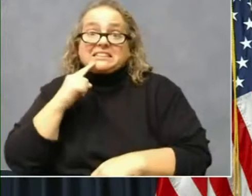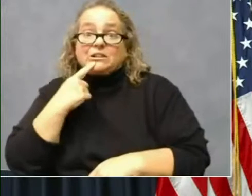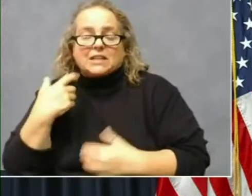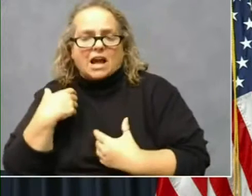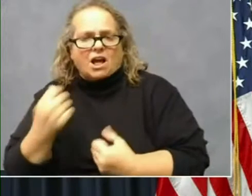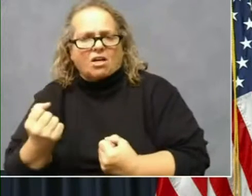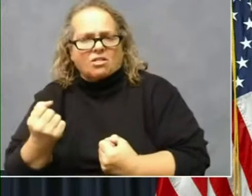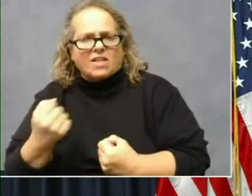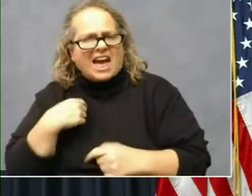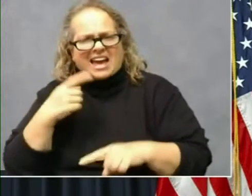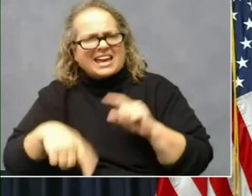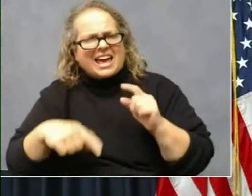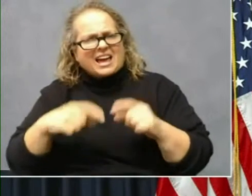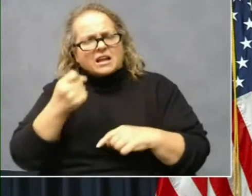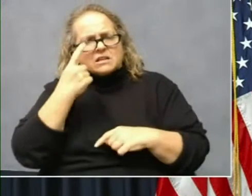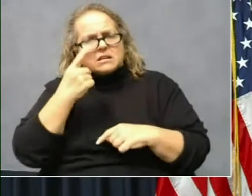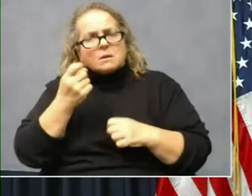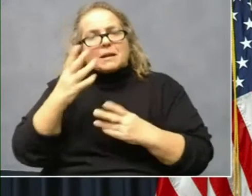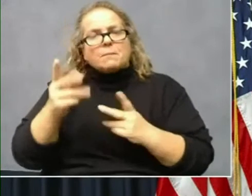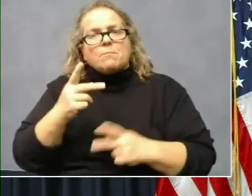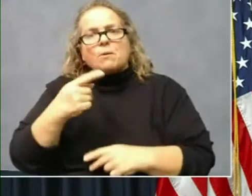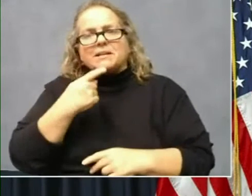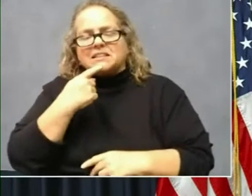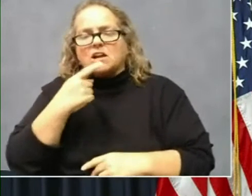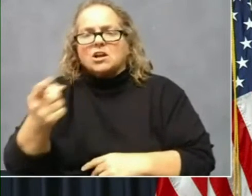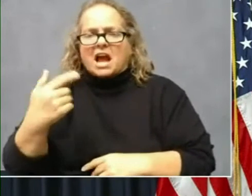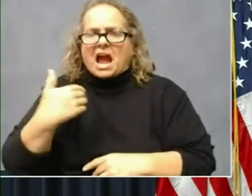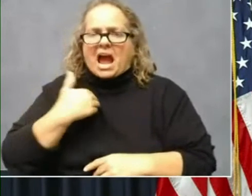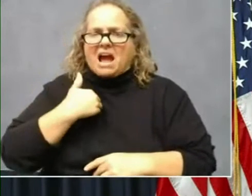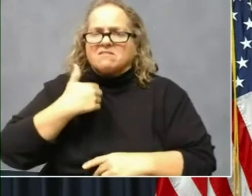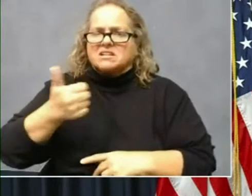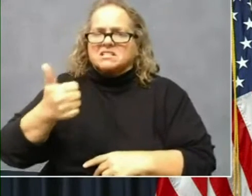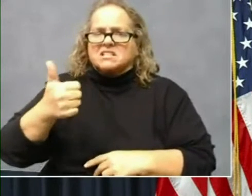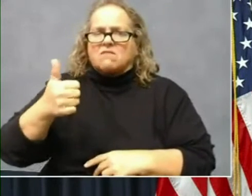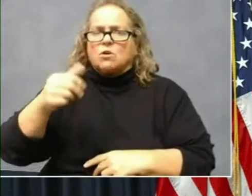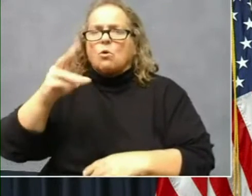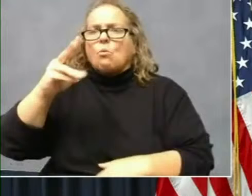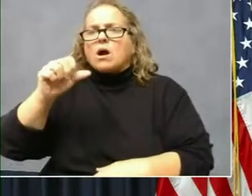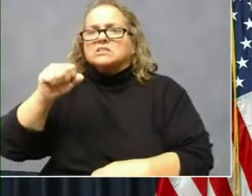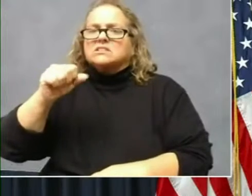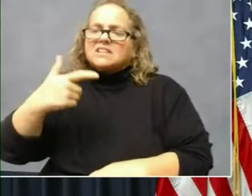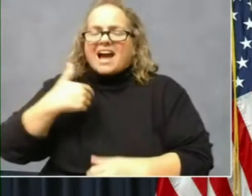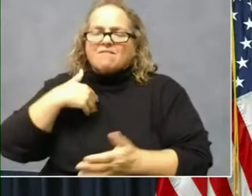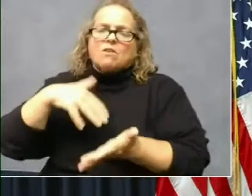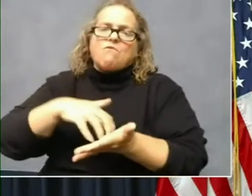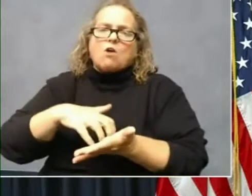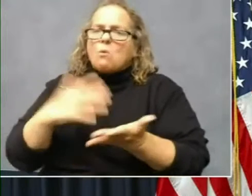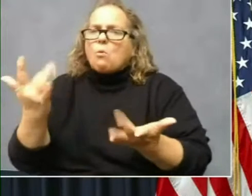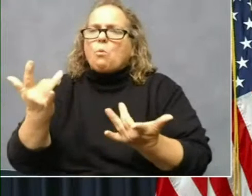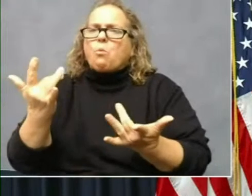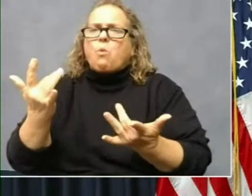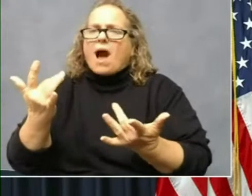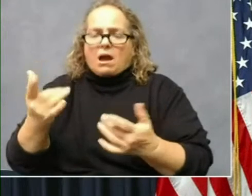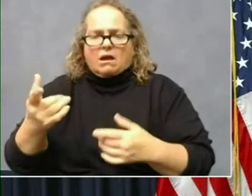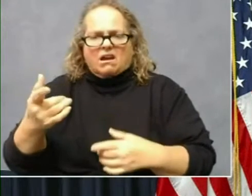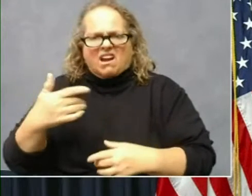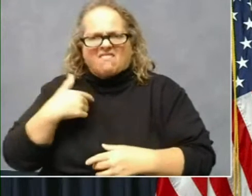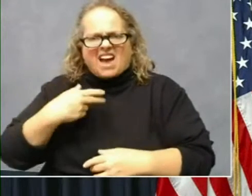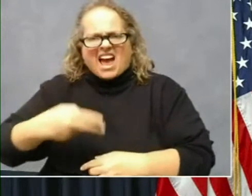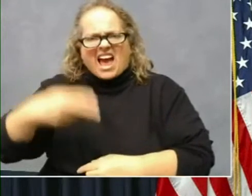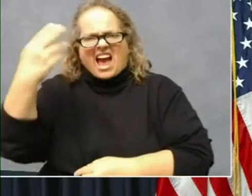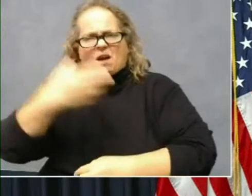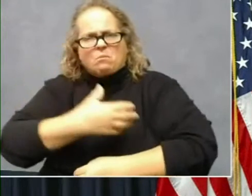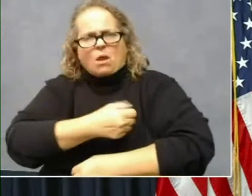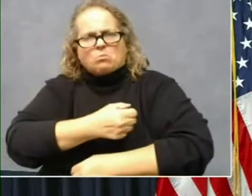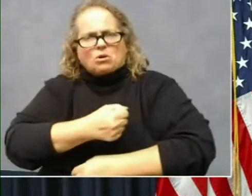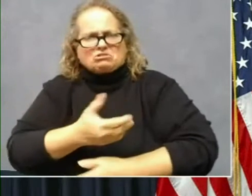a comorbidity, and I asked what it was, and it was hypertension. That's high blood pressure, right? How many of you